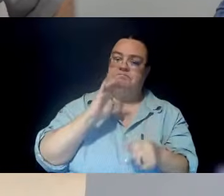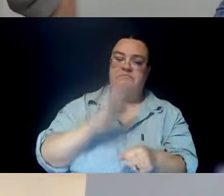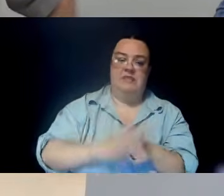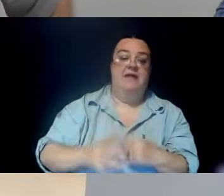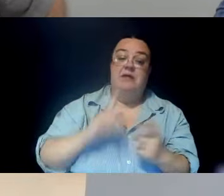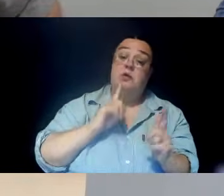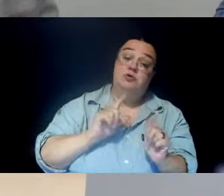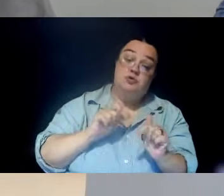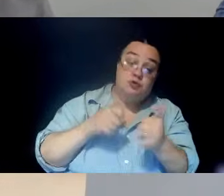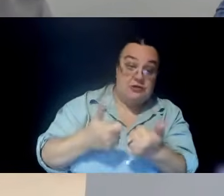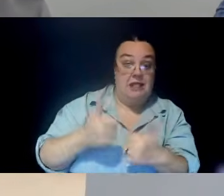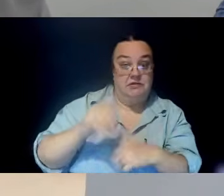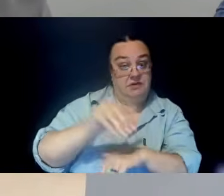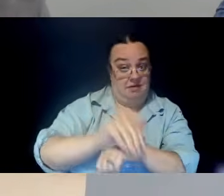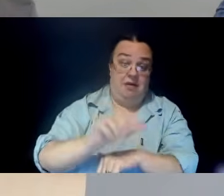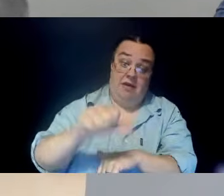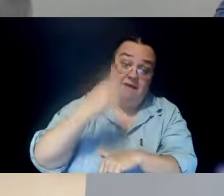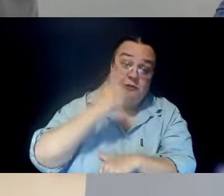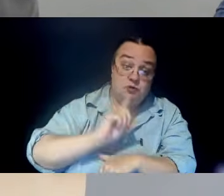but